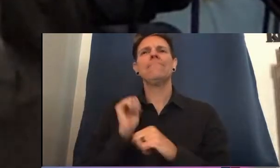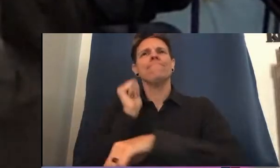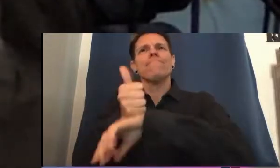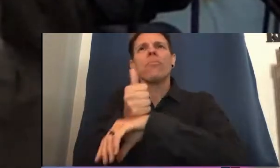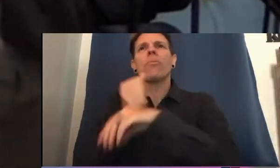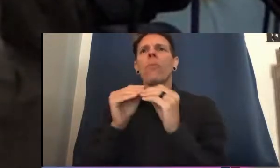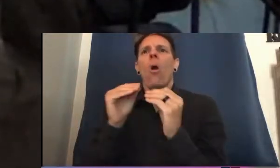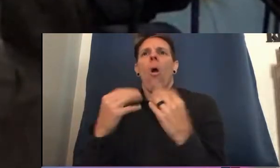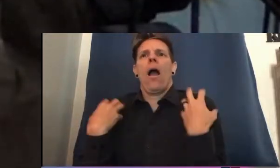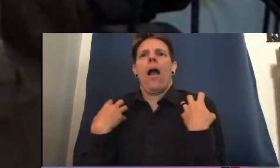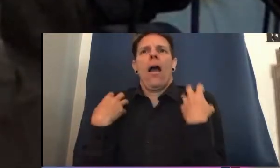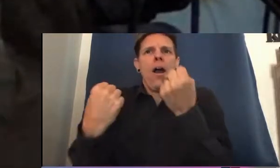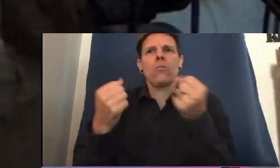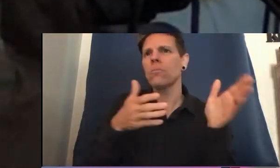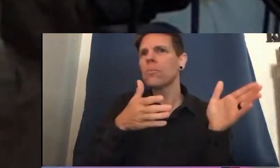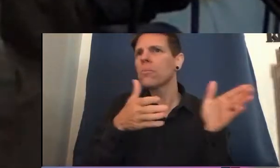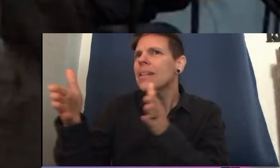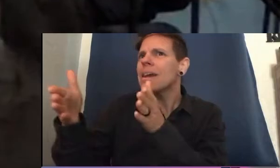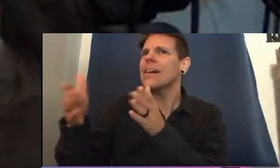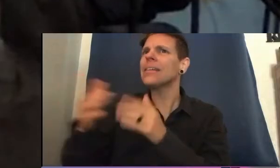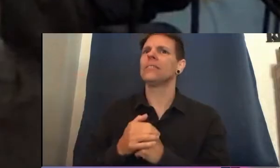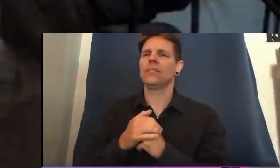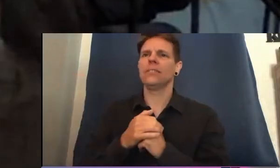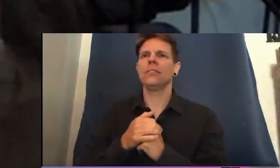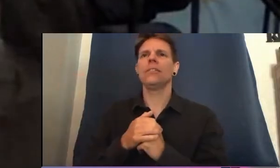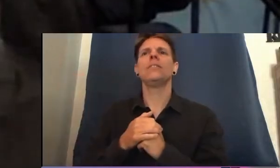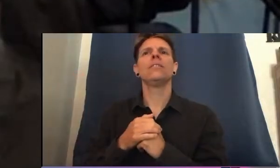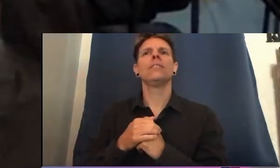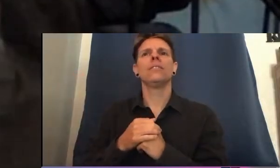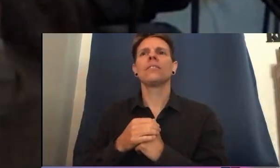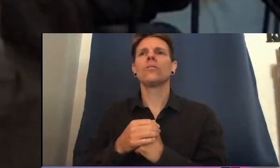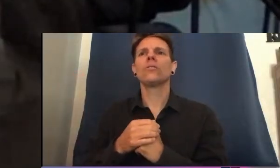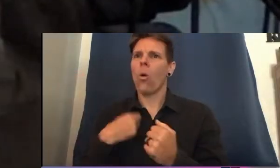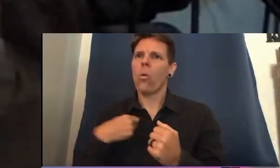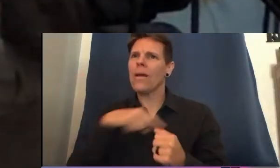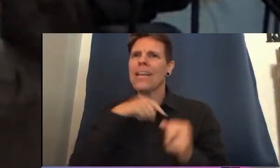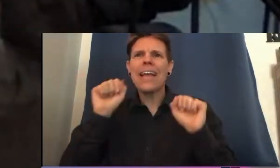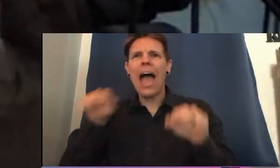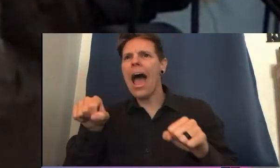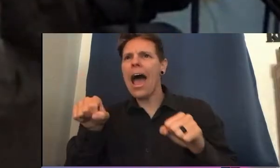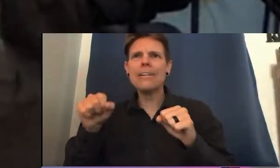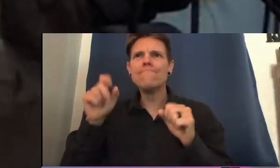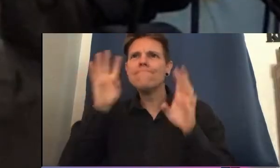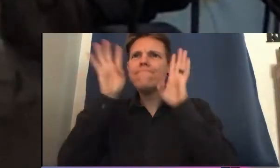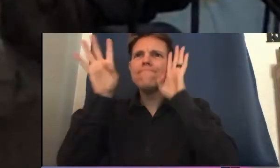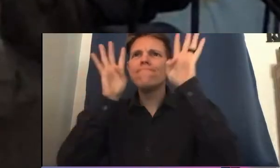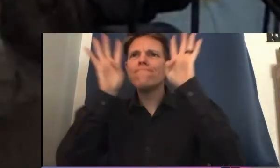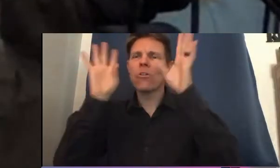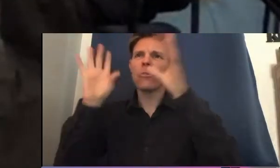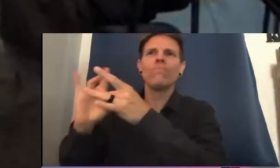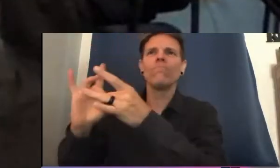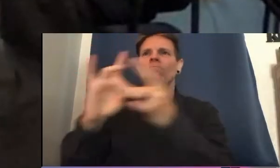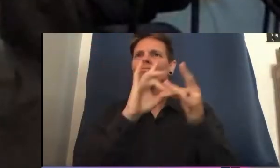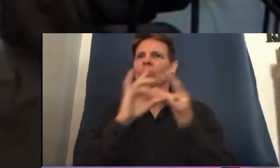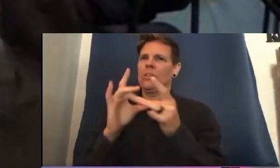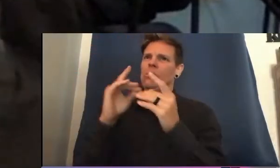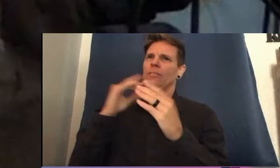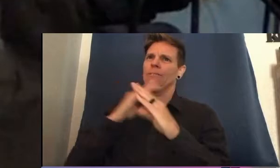effort, they're in coordination with the Child Fatality Review Team, which